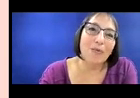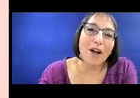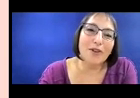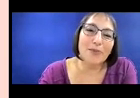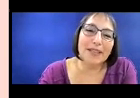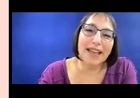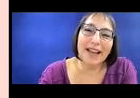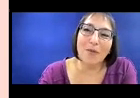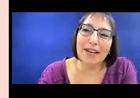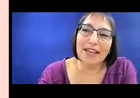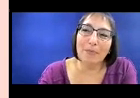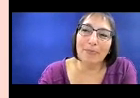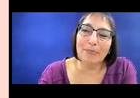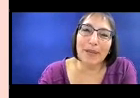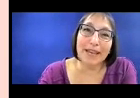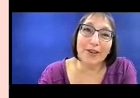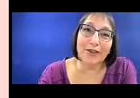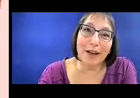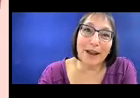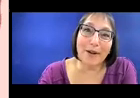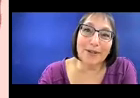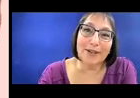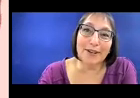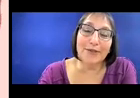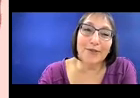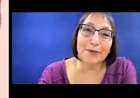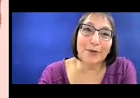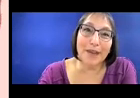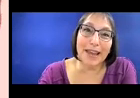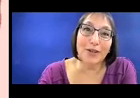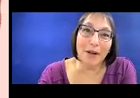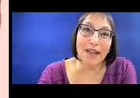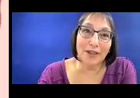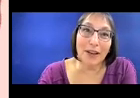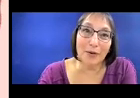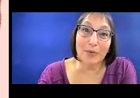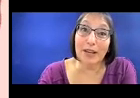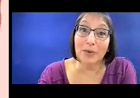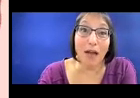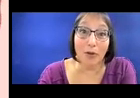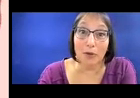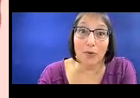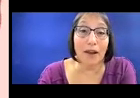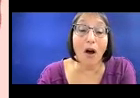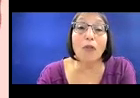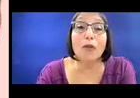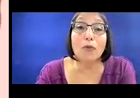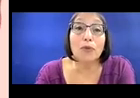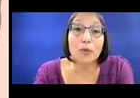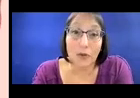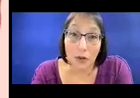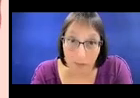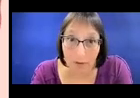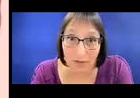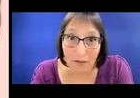While you're doing that, I want to give a big shout out to K-12 educators, because without you and all the cool